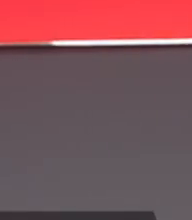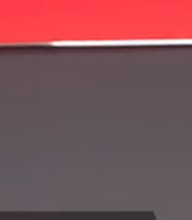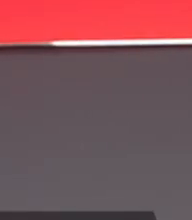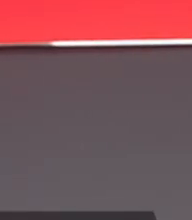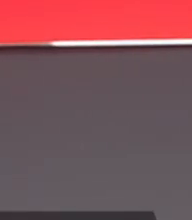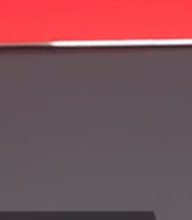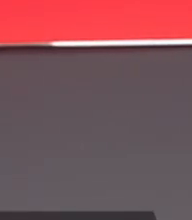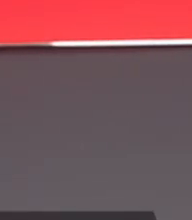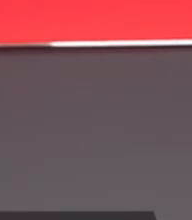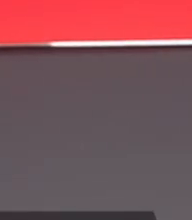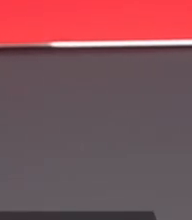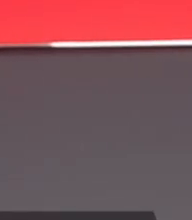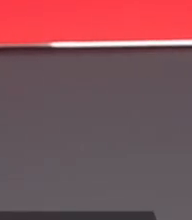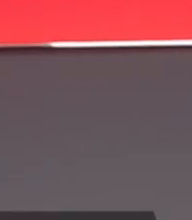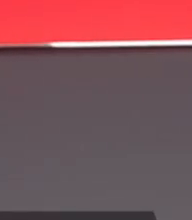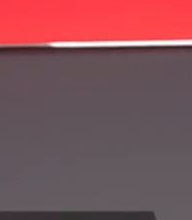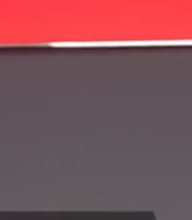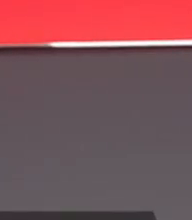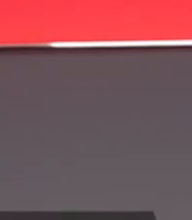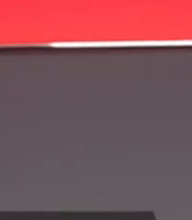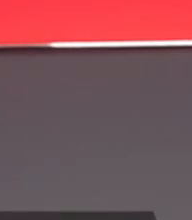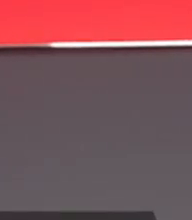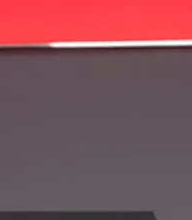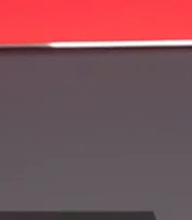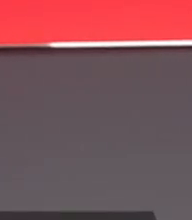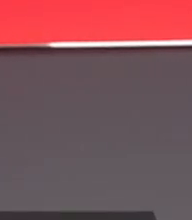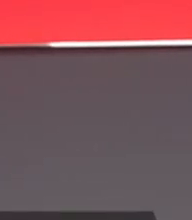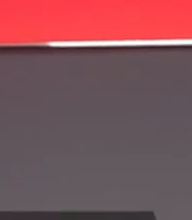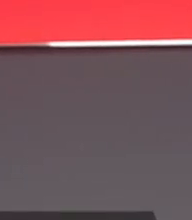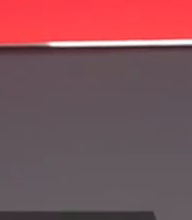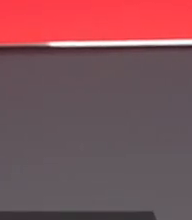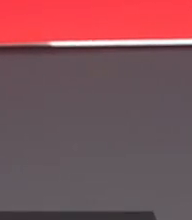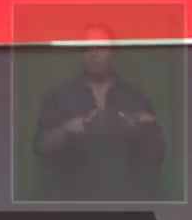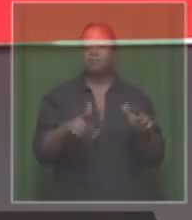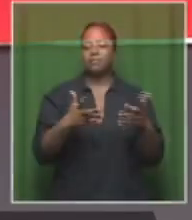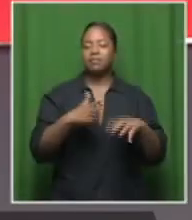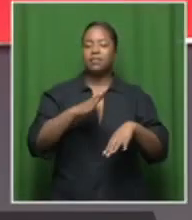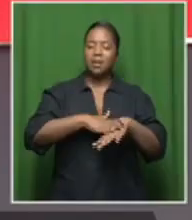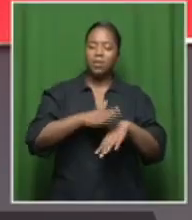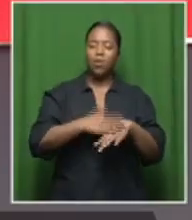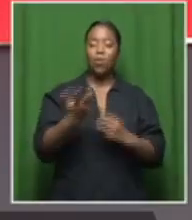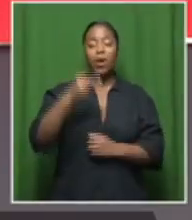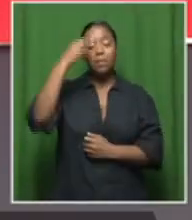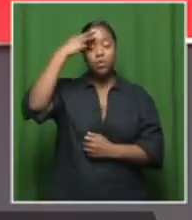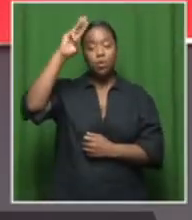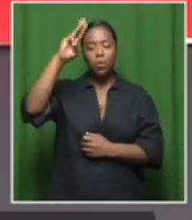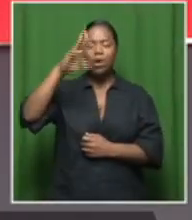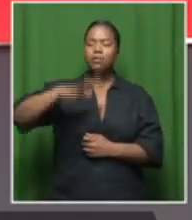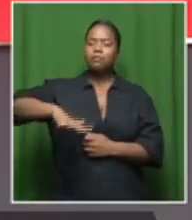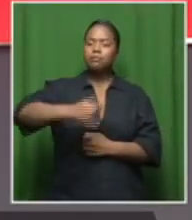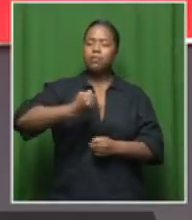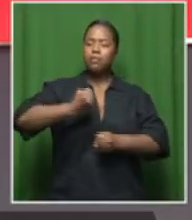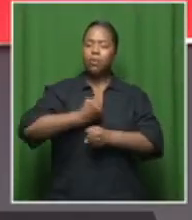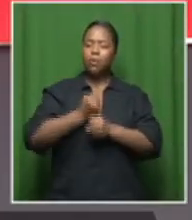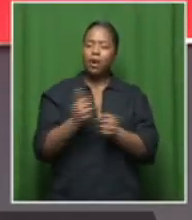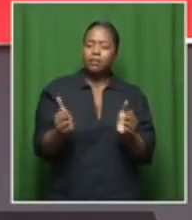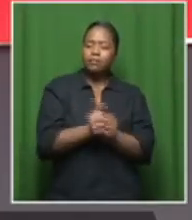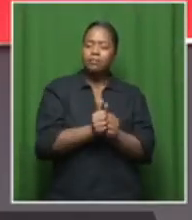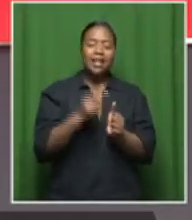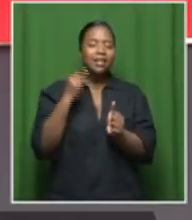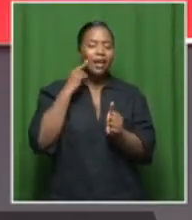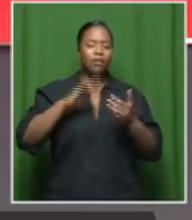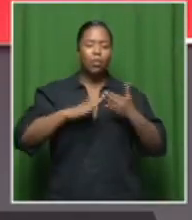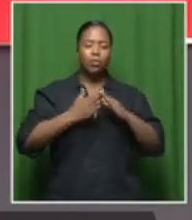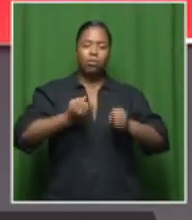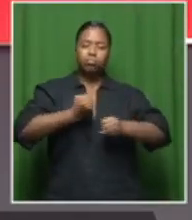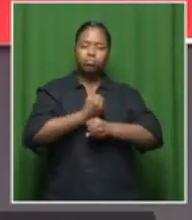who's not only breaking new ground, but also building bridges in silence. I mean, based in Pretoria, Wanda's been working rather closely with the deaf community, and